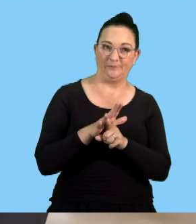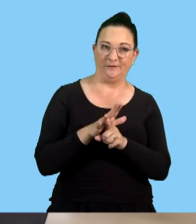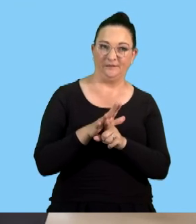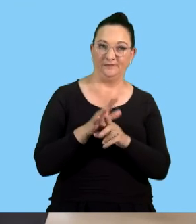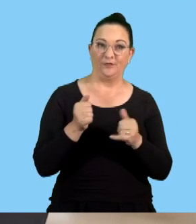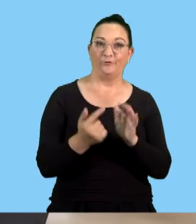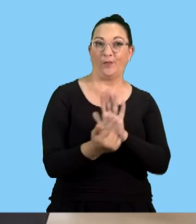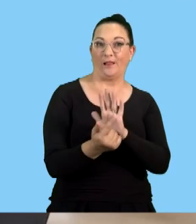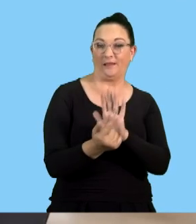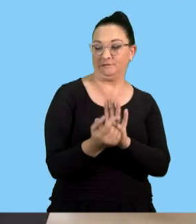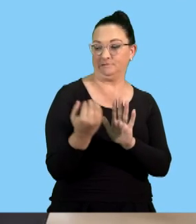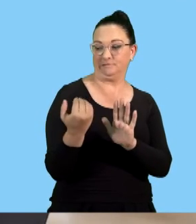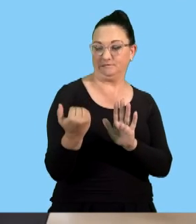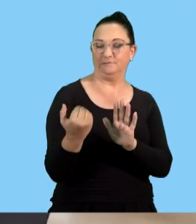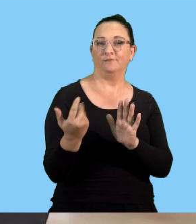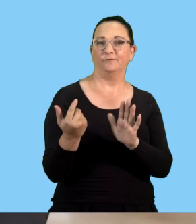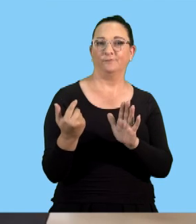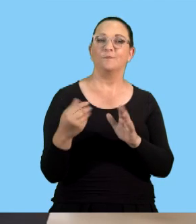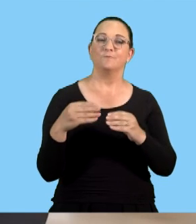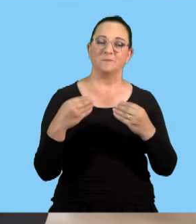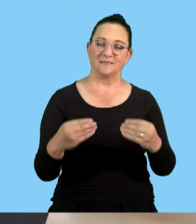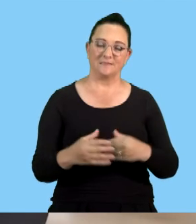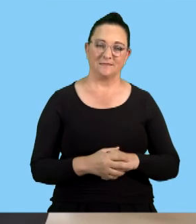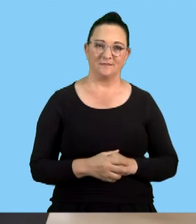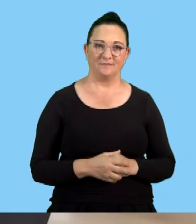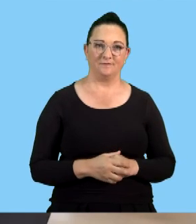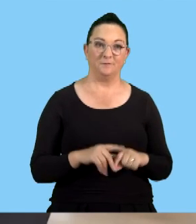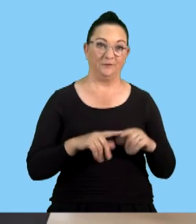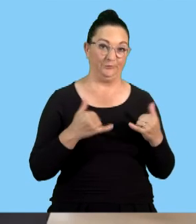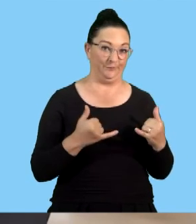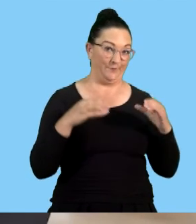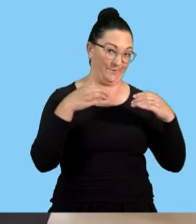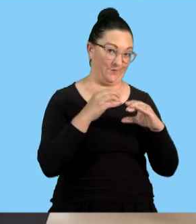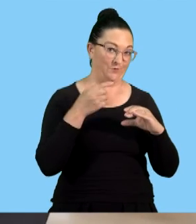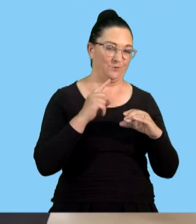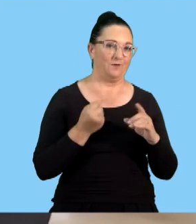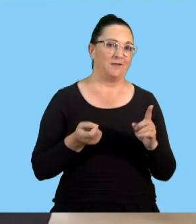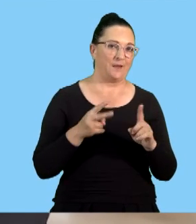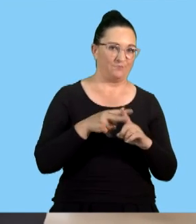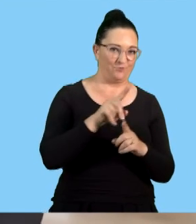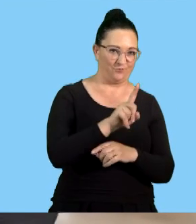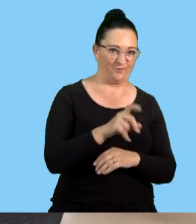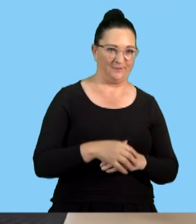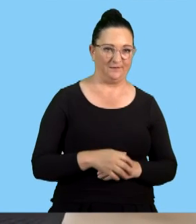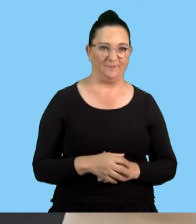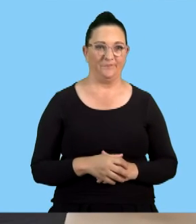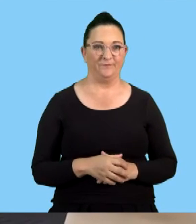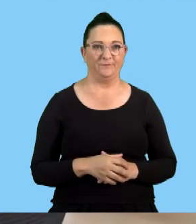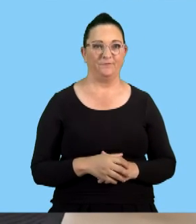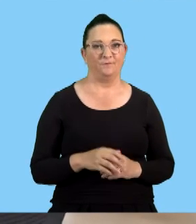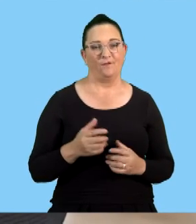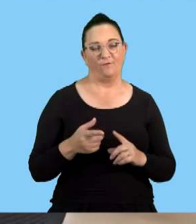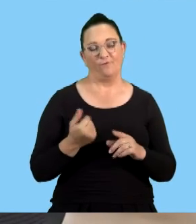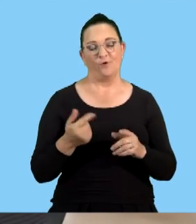Recent Legislation on Businesses. So, for today, we'll be focusing on the application questions on the